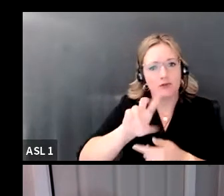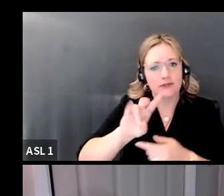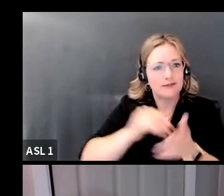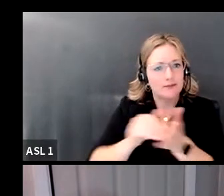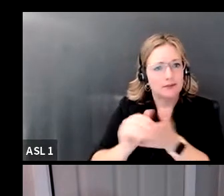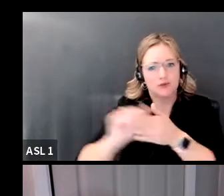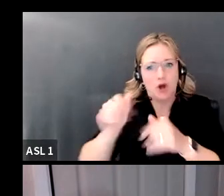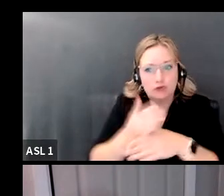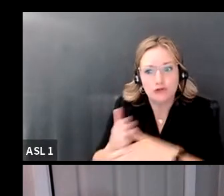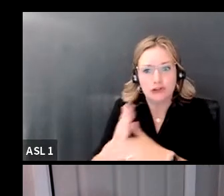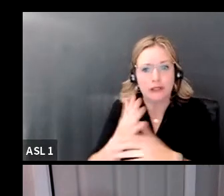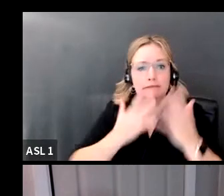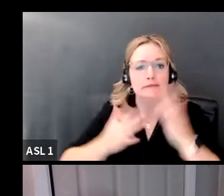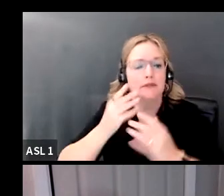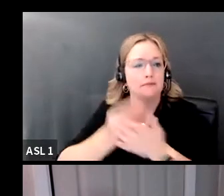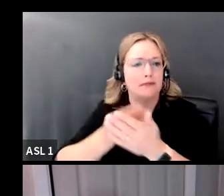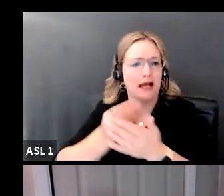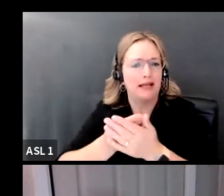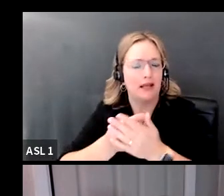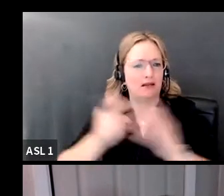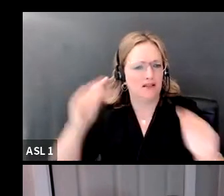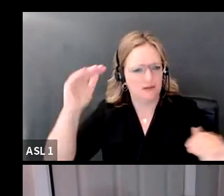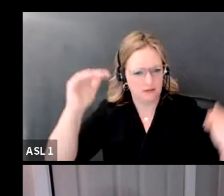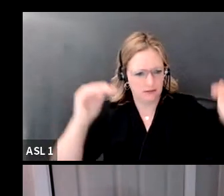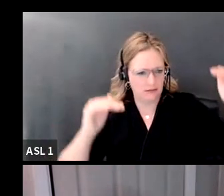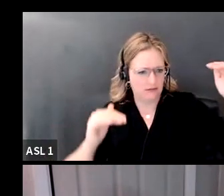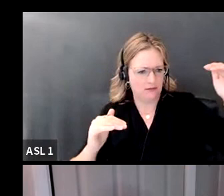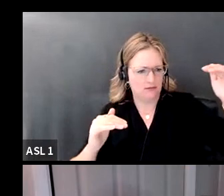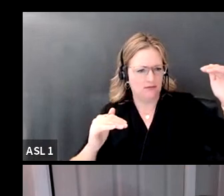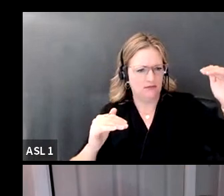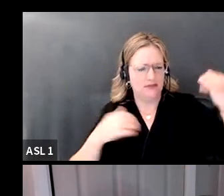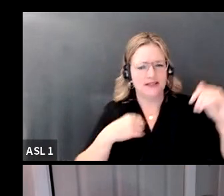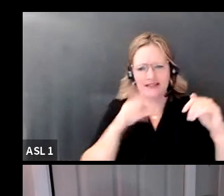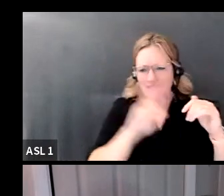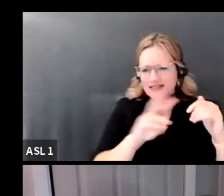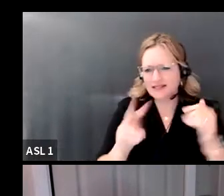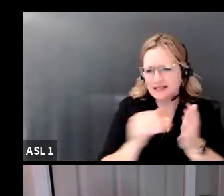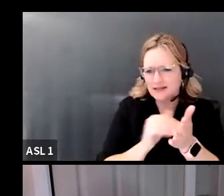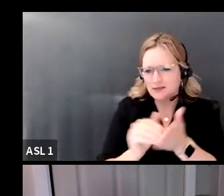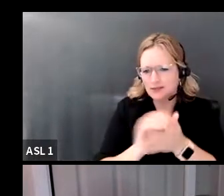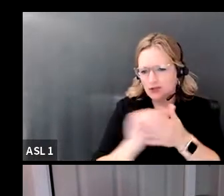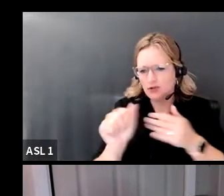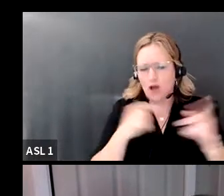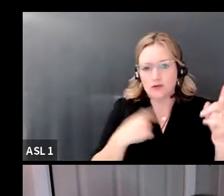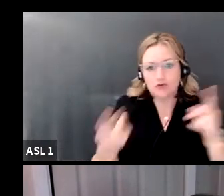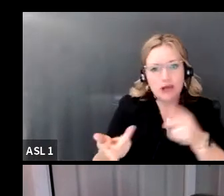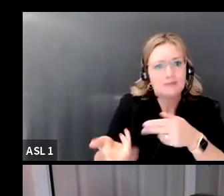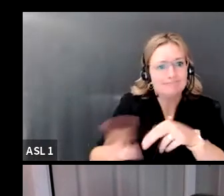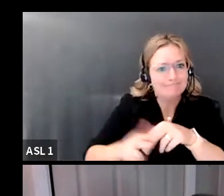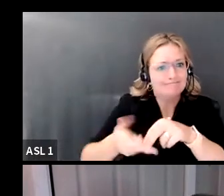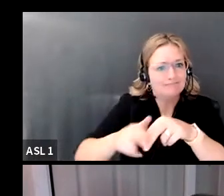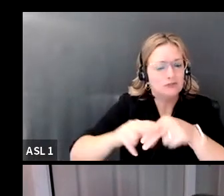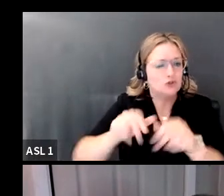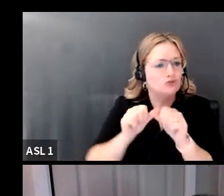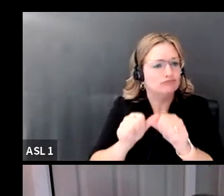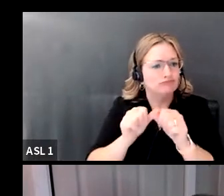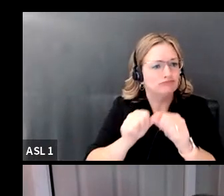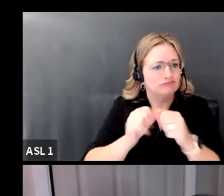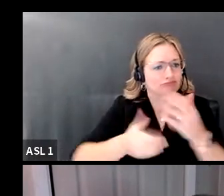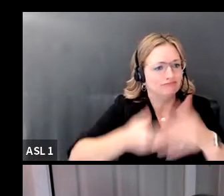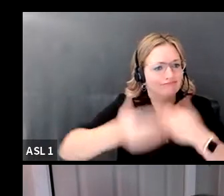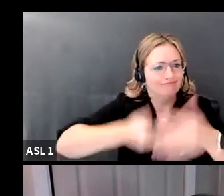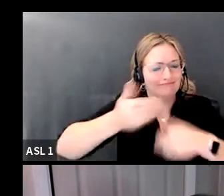them this is drastically lower than the 66 million dollars they have previously asked for to sustain basic operations